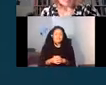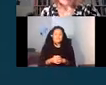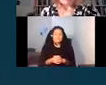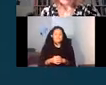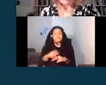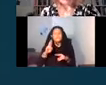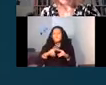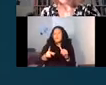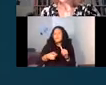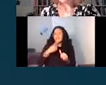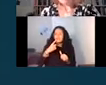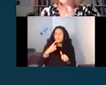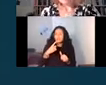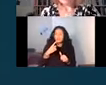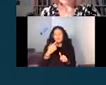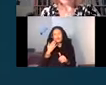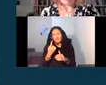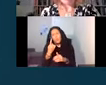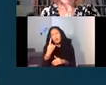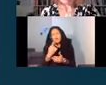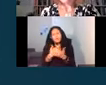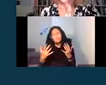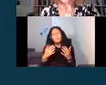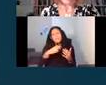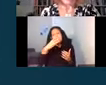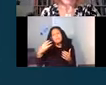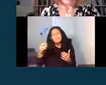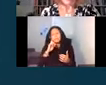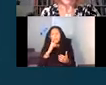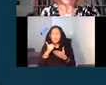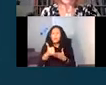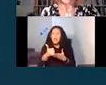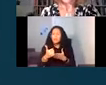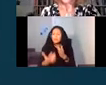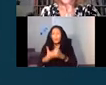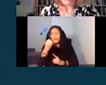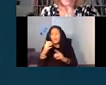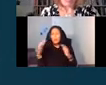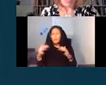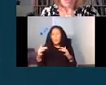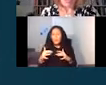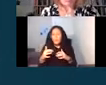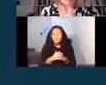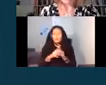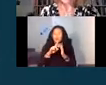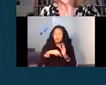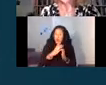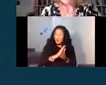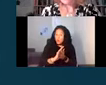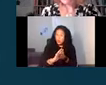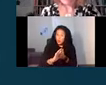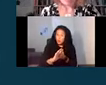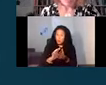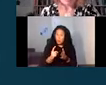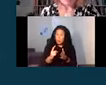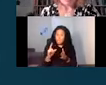Florence Attridge was just one of many Essex women who helped to win the war. So Joan Hughes was one of the first